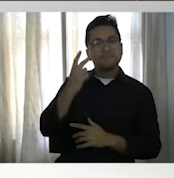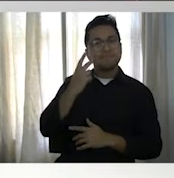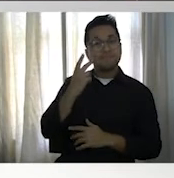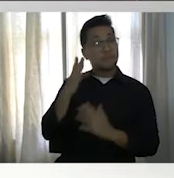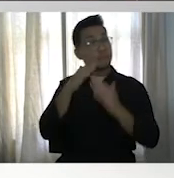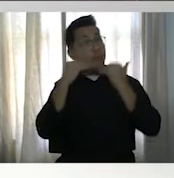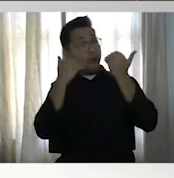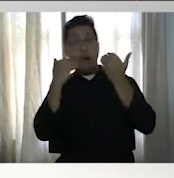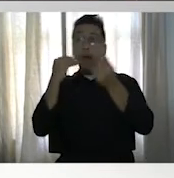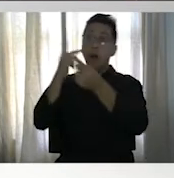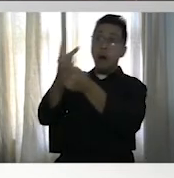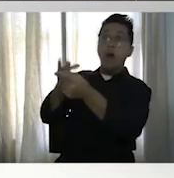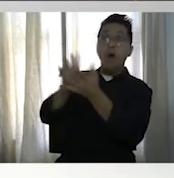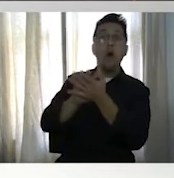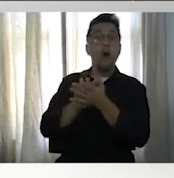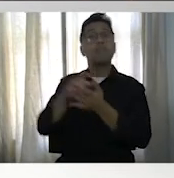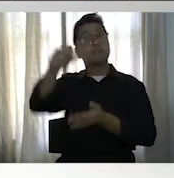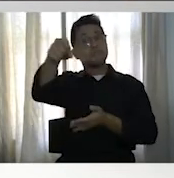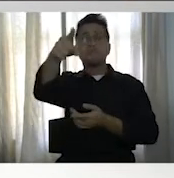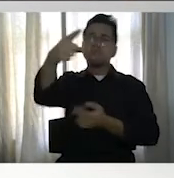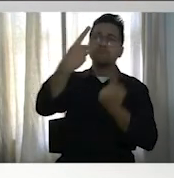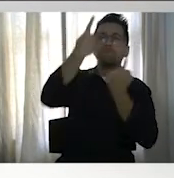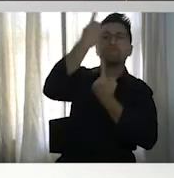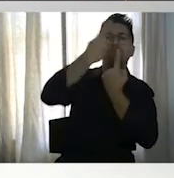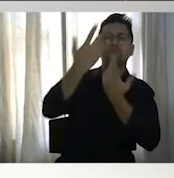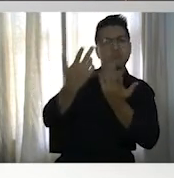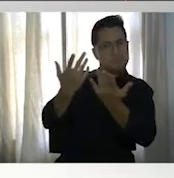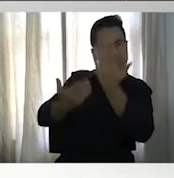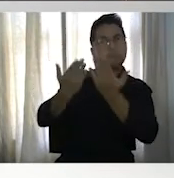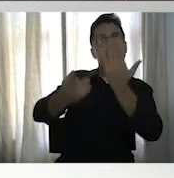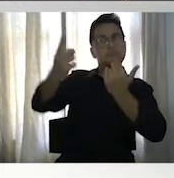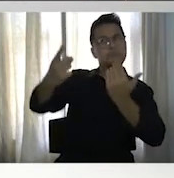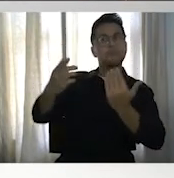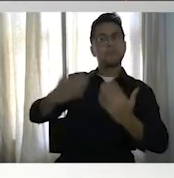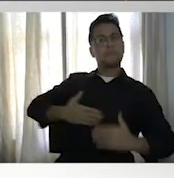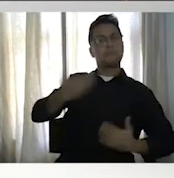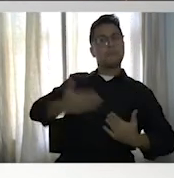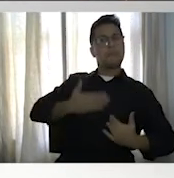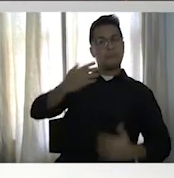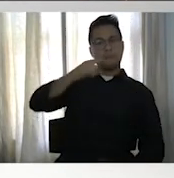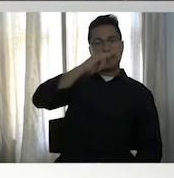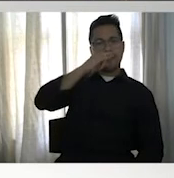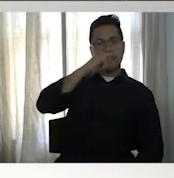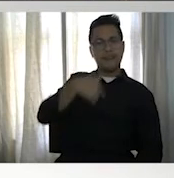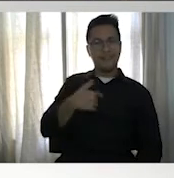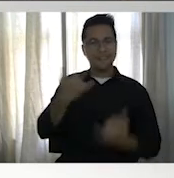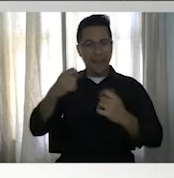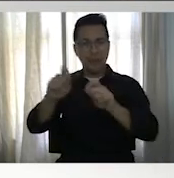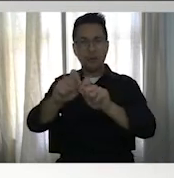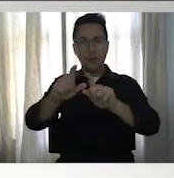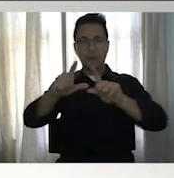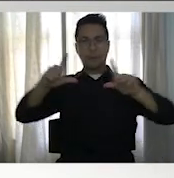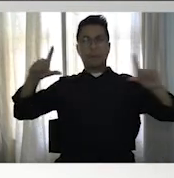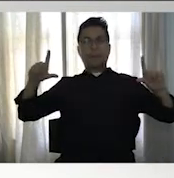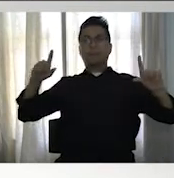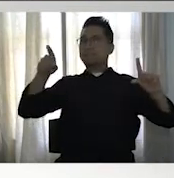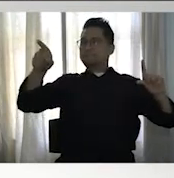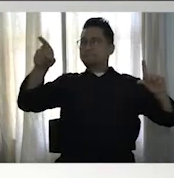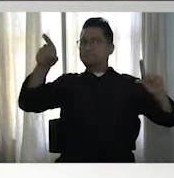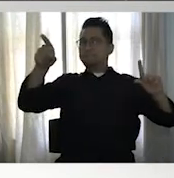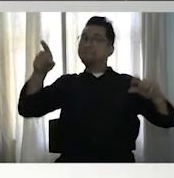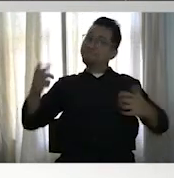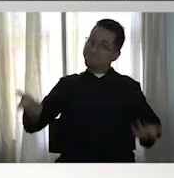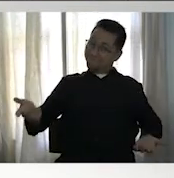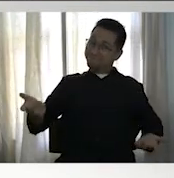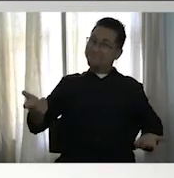Smile, a smile, yeah. So you're thinking, this must be a happy kid, right? Let's look at the whole picture.